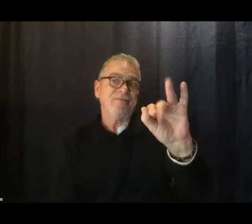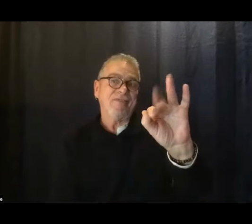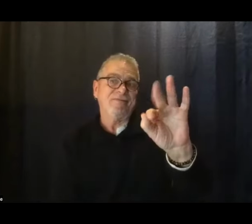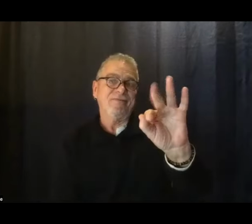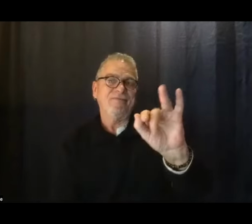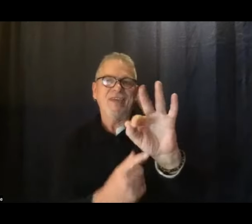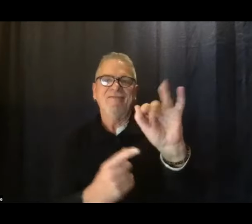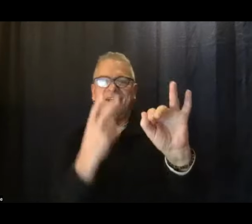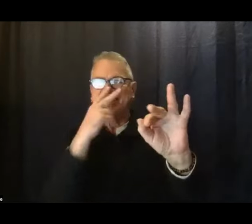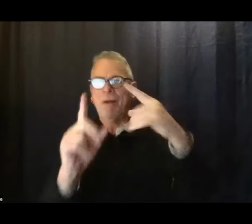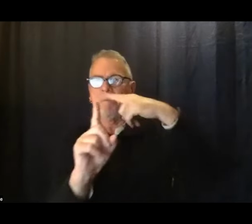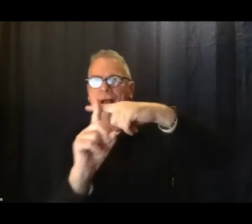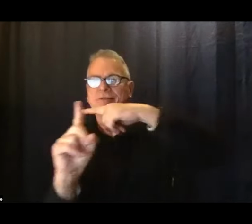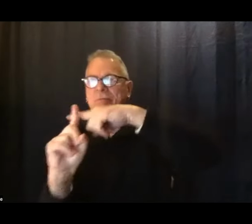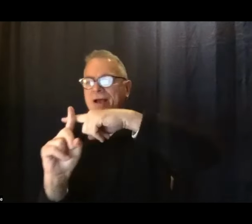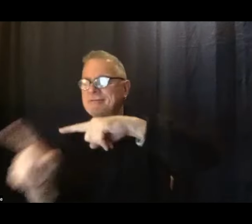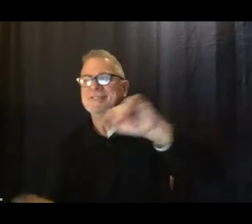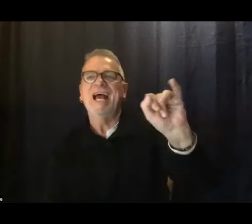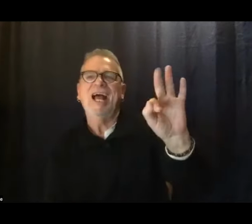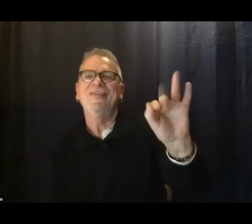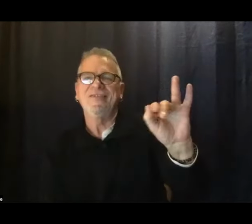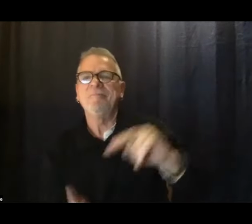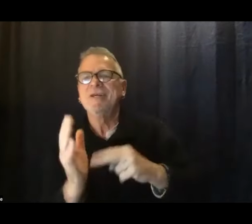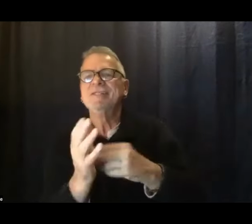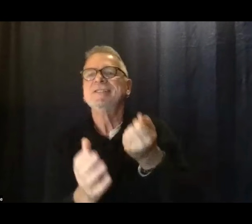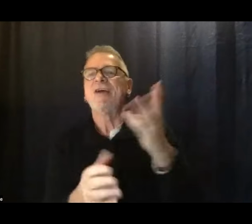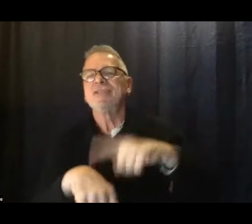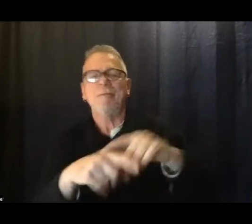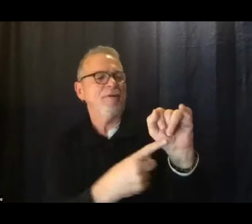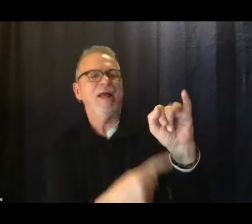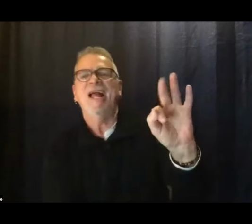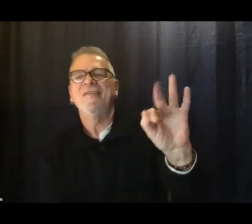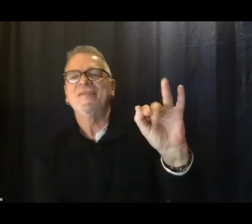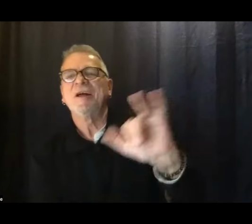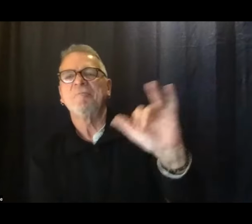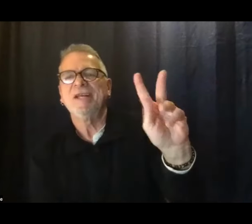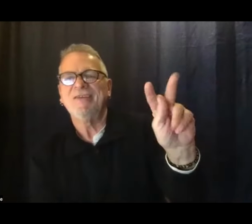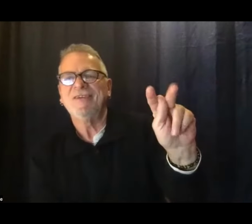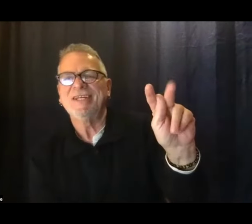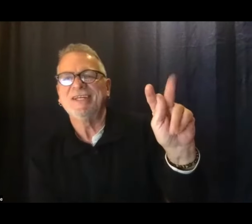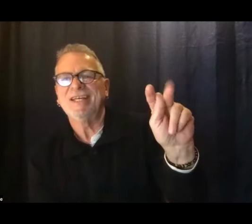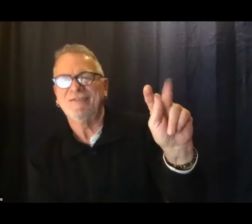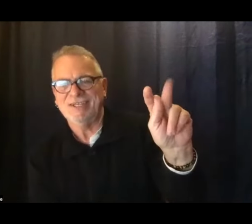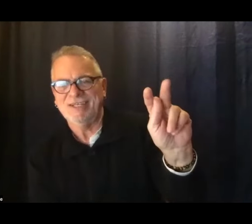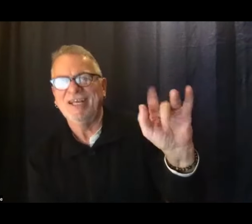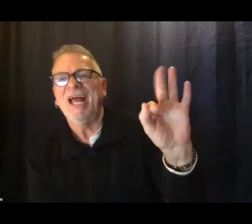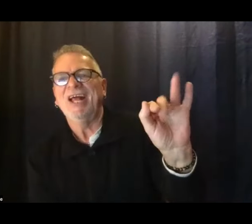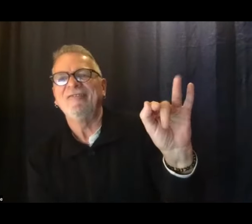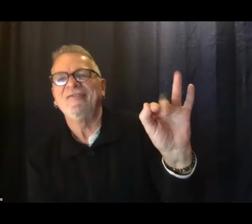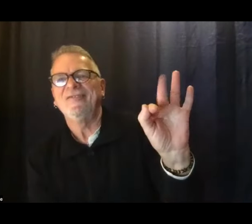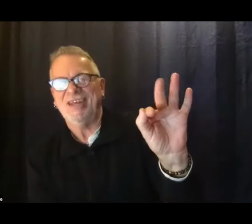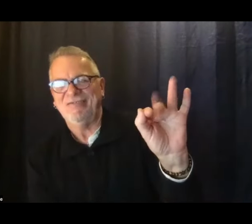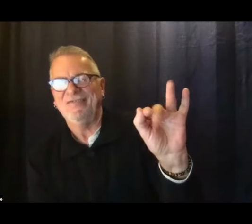again, it's lexicalized. It's a sign. Here's another one, if. And that plus plus means it's repeated. So